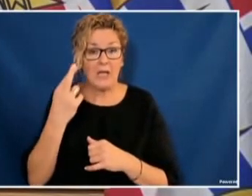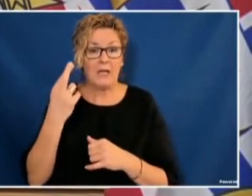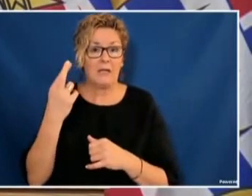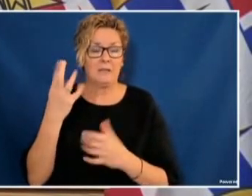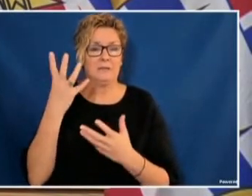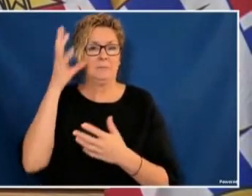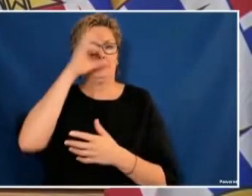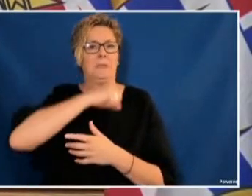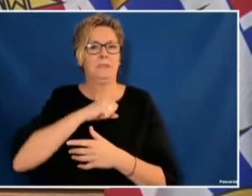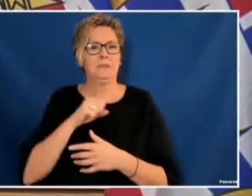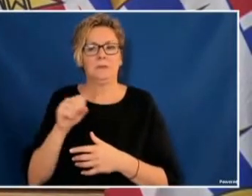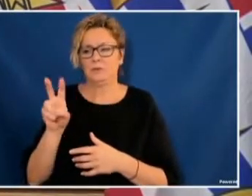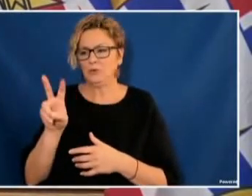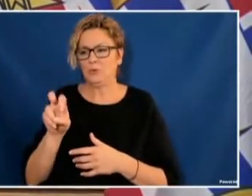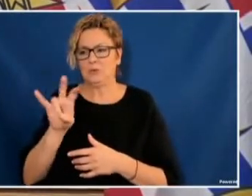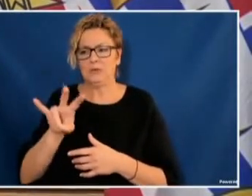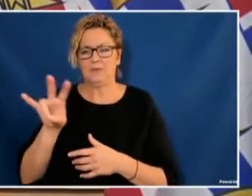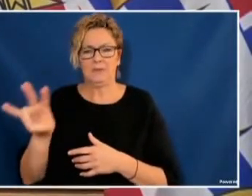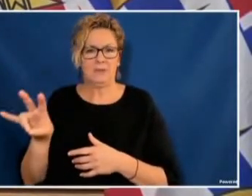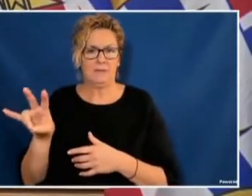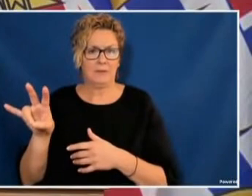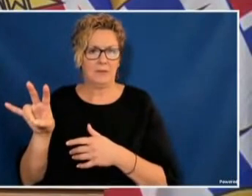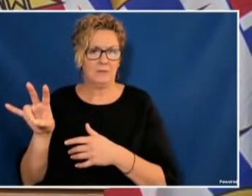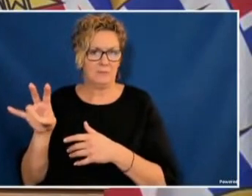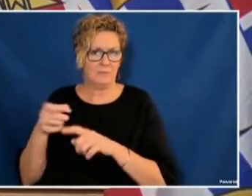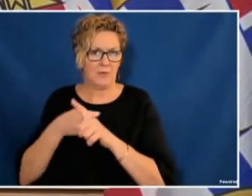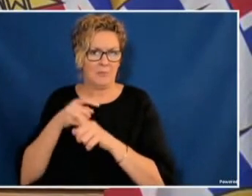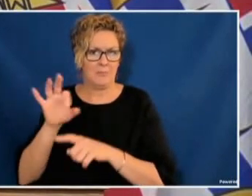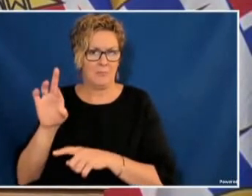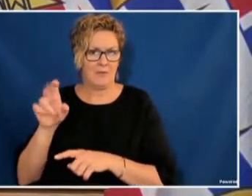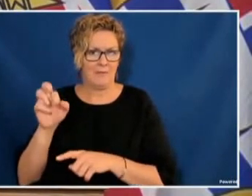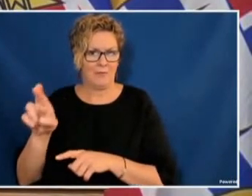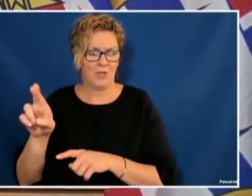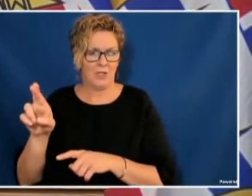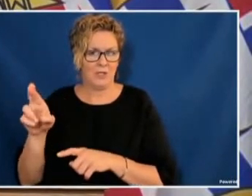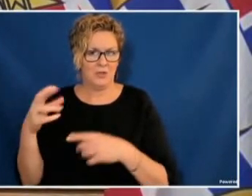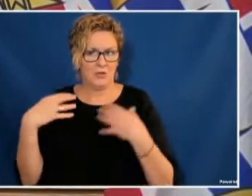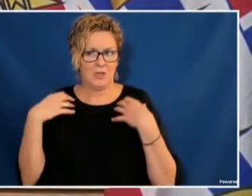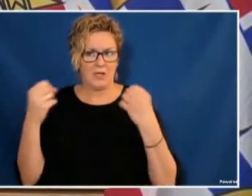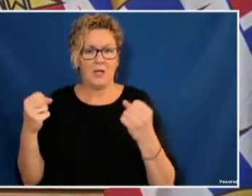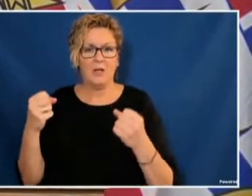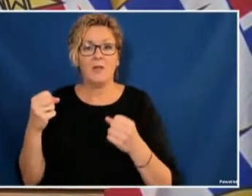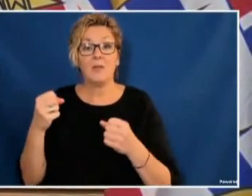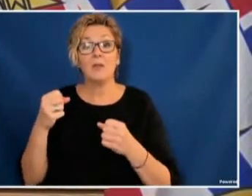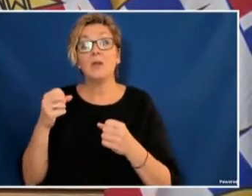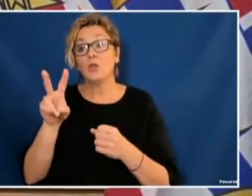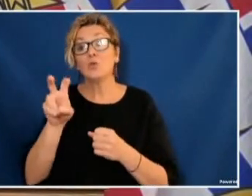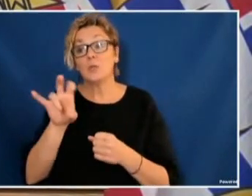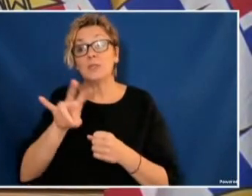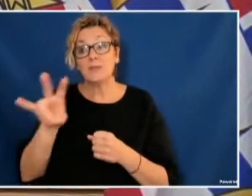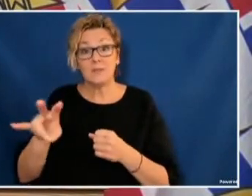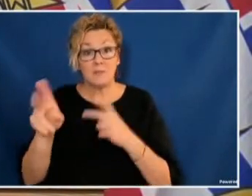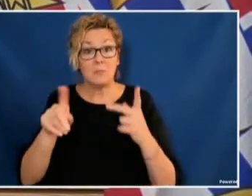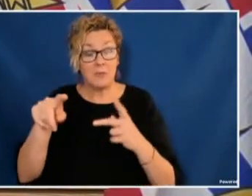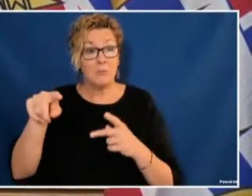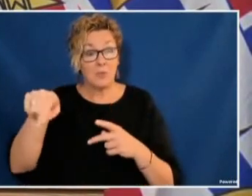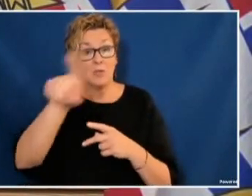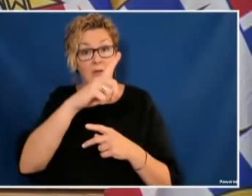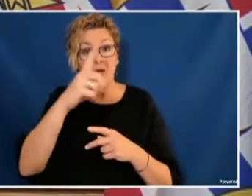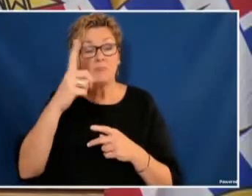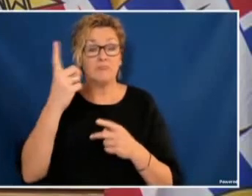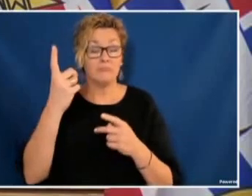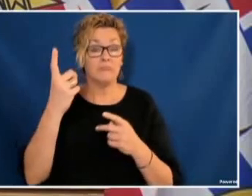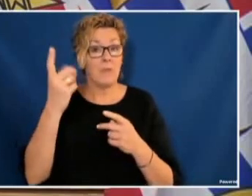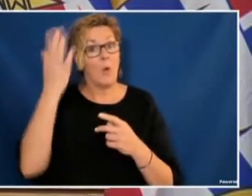the measure of the rolling daily average over a given week, or what we call the 7-day rolling average. And that is on the